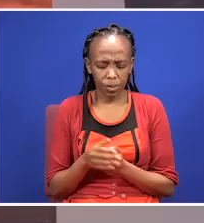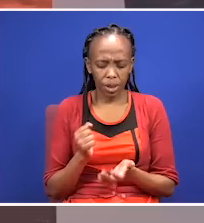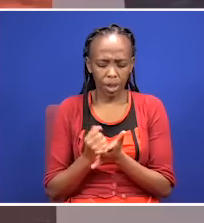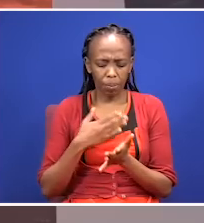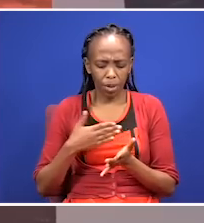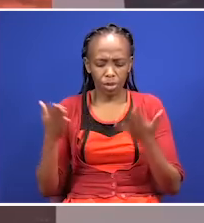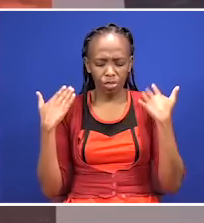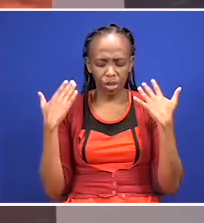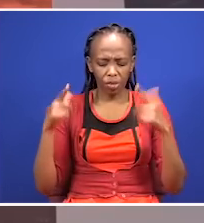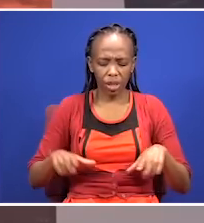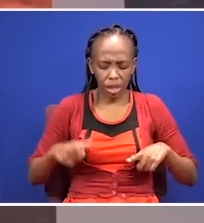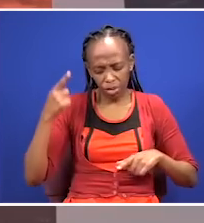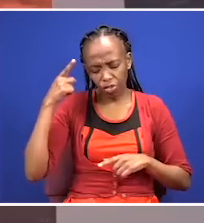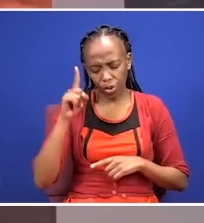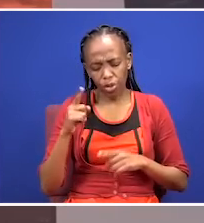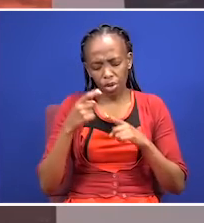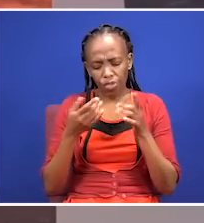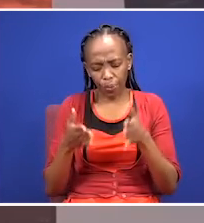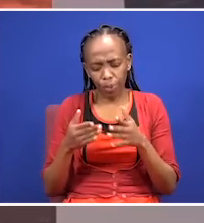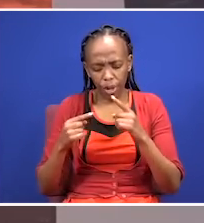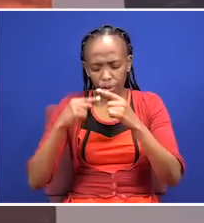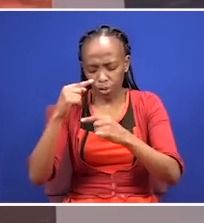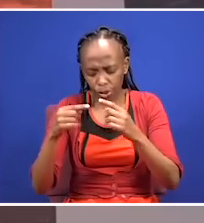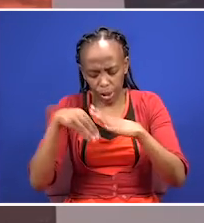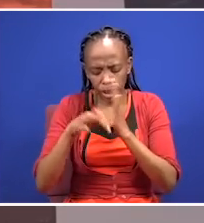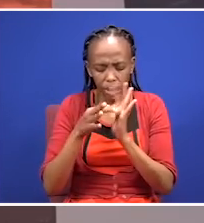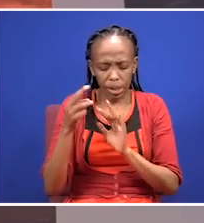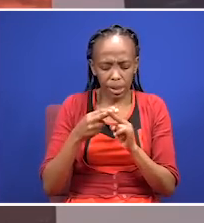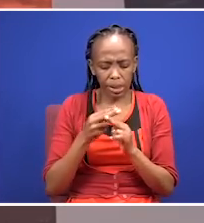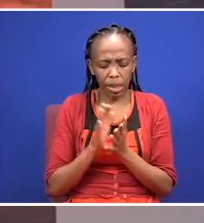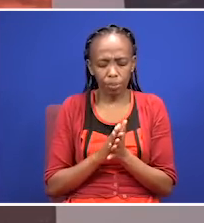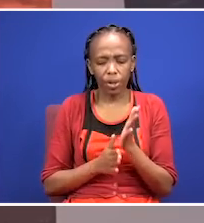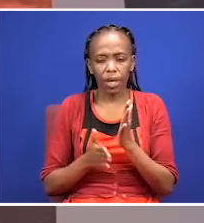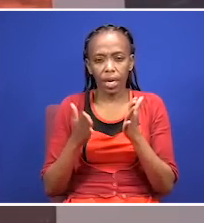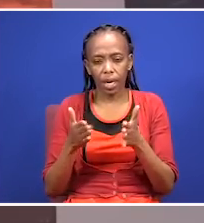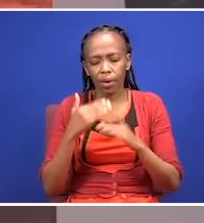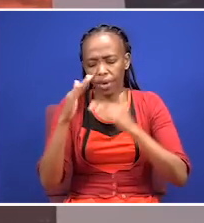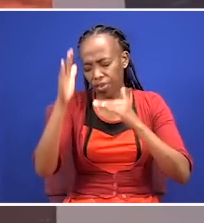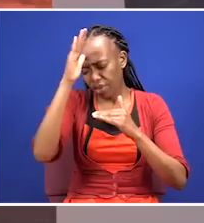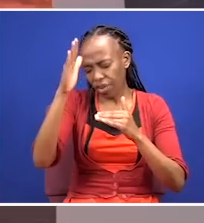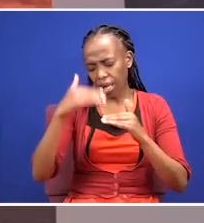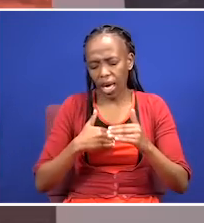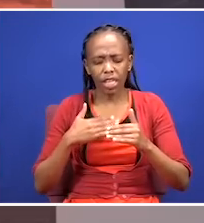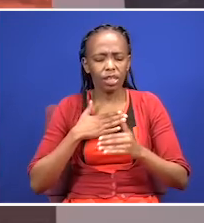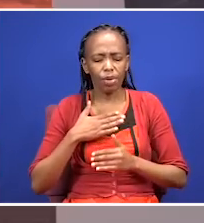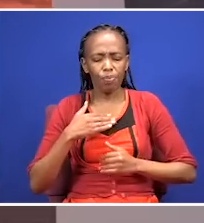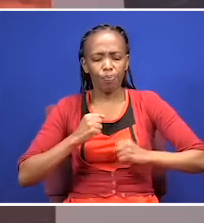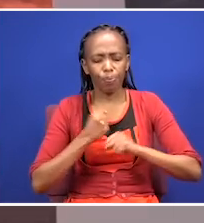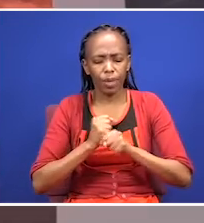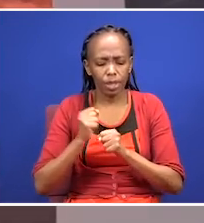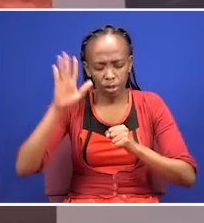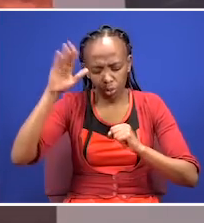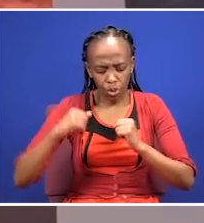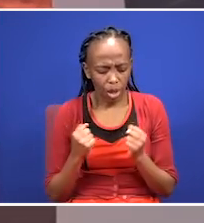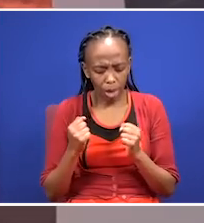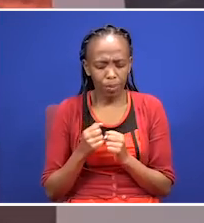help me to forever live for you from today henceforth in jesus name and now heavenly father it has pleased you